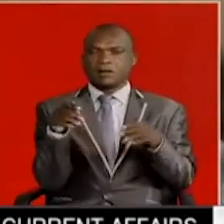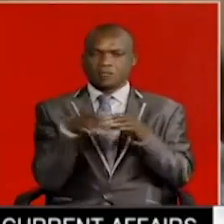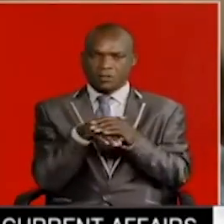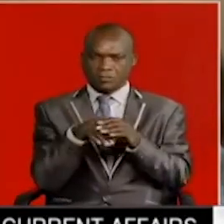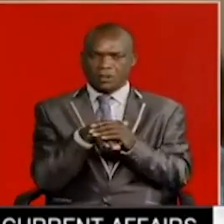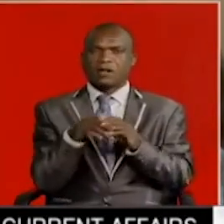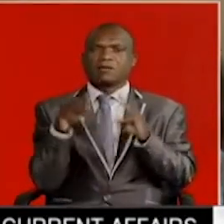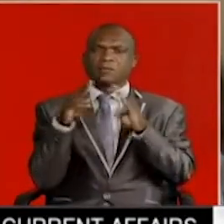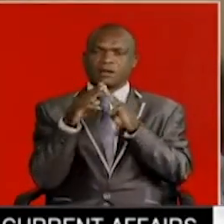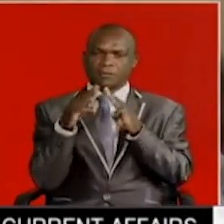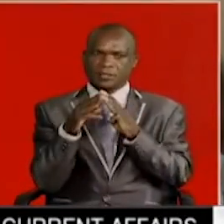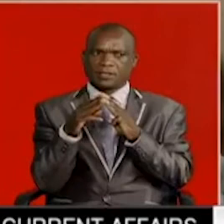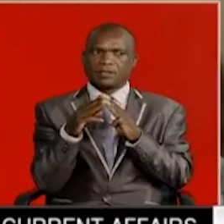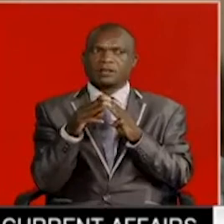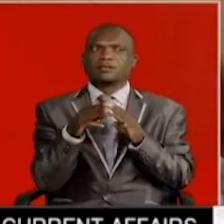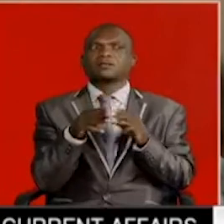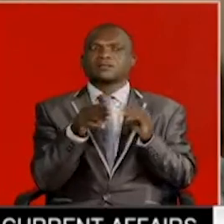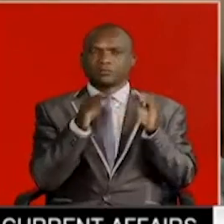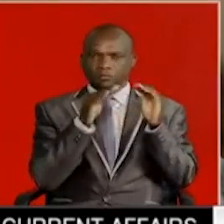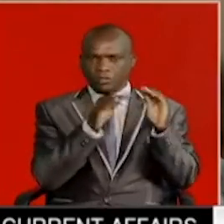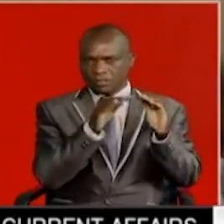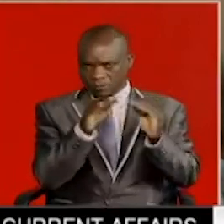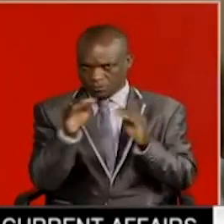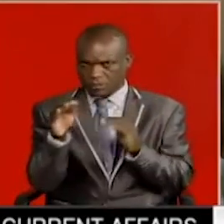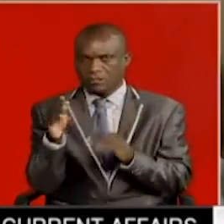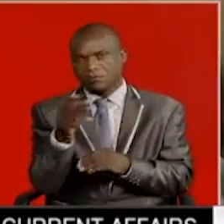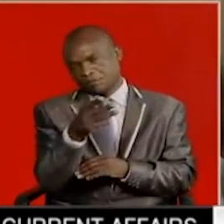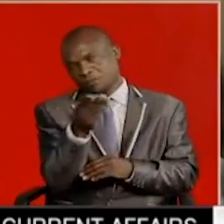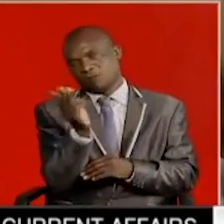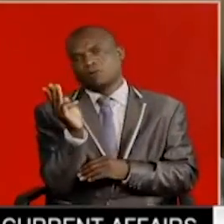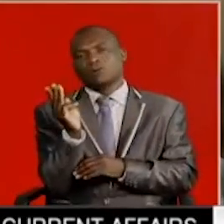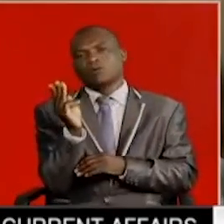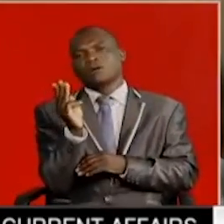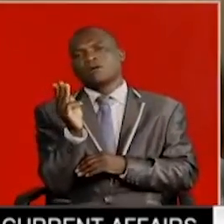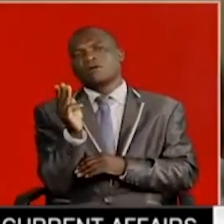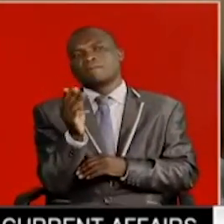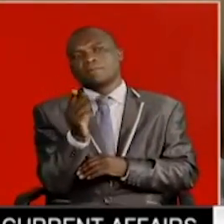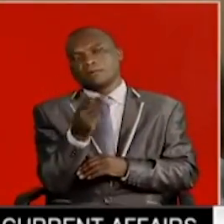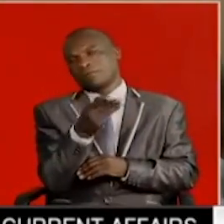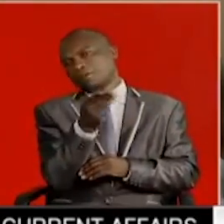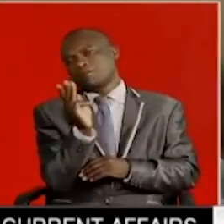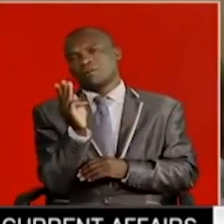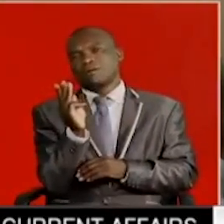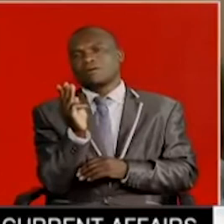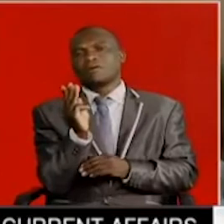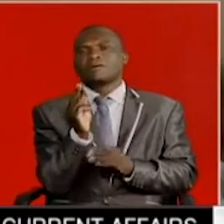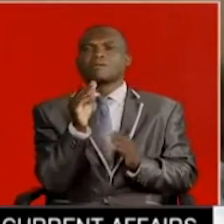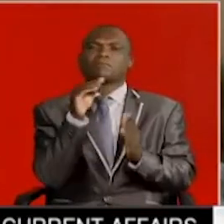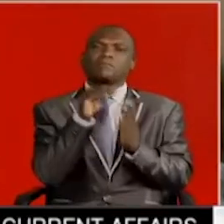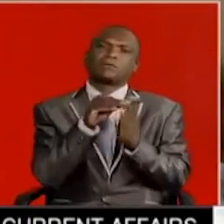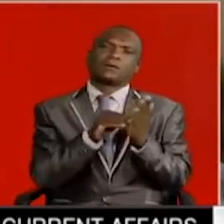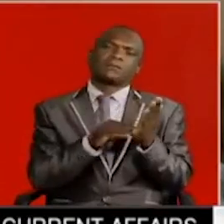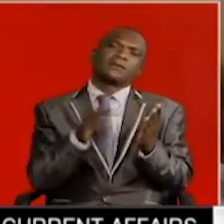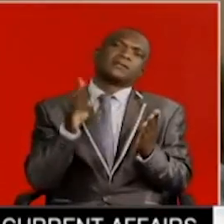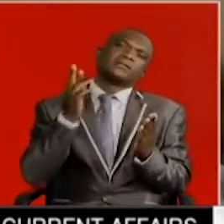are, teach our people. There are people who write all the kind of nonsense